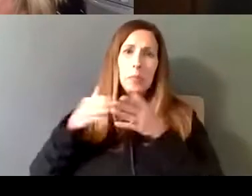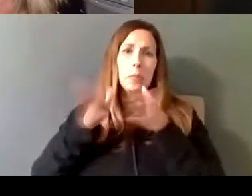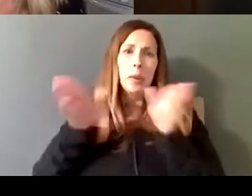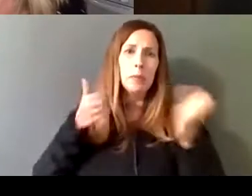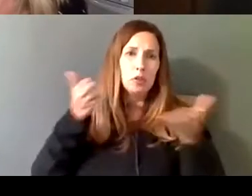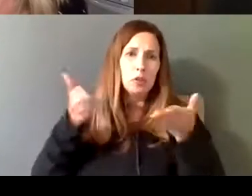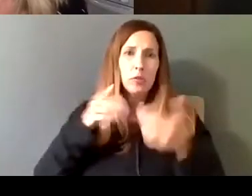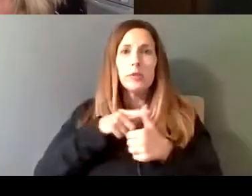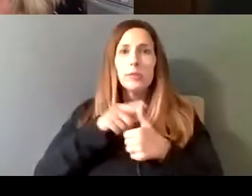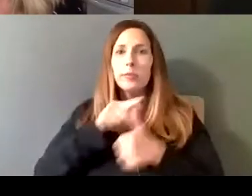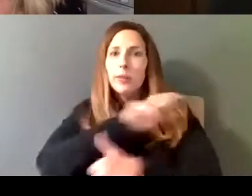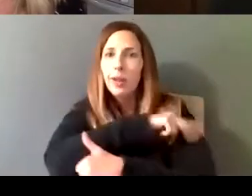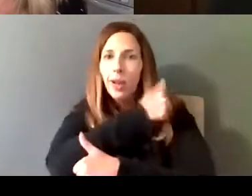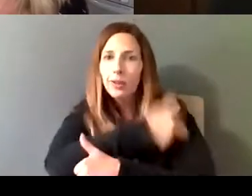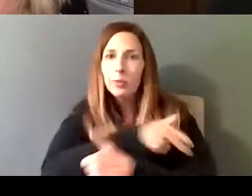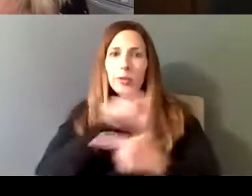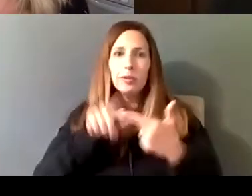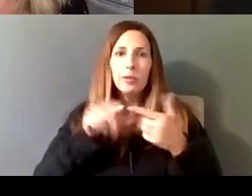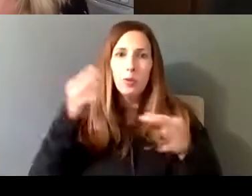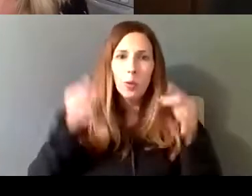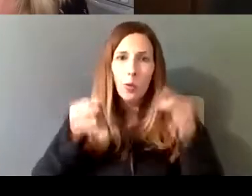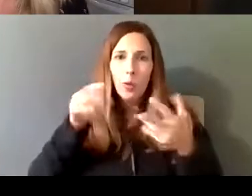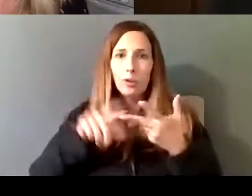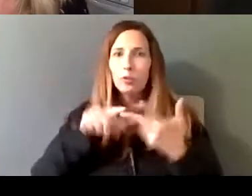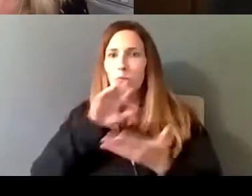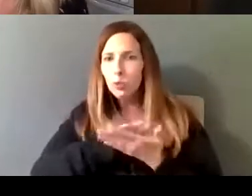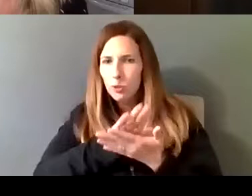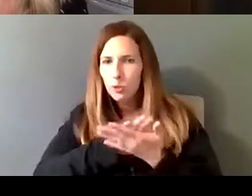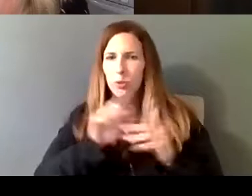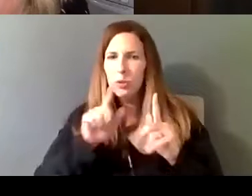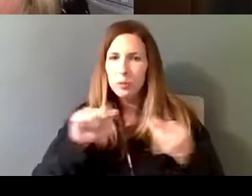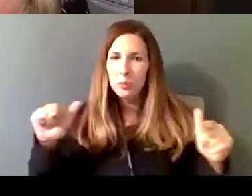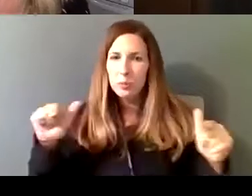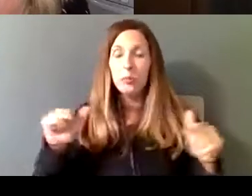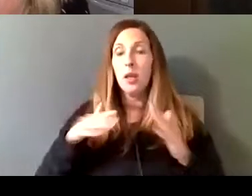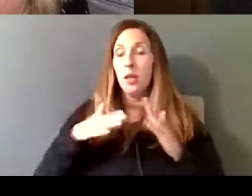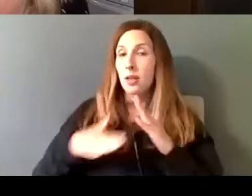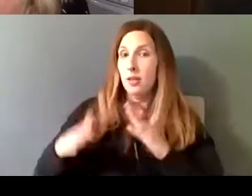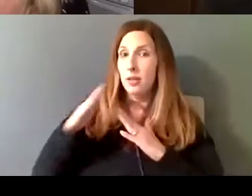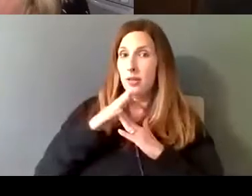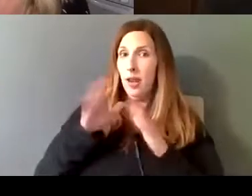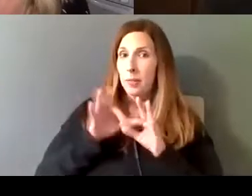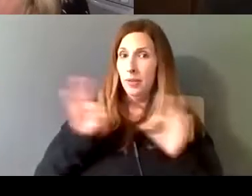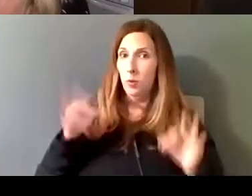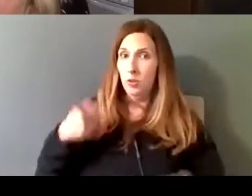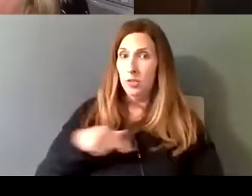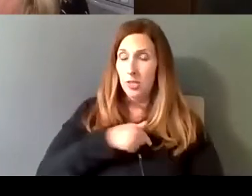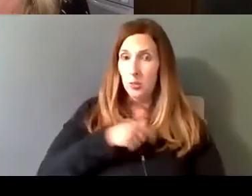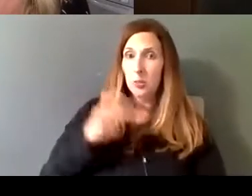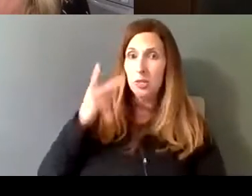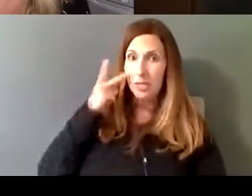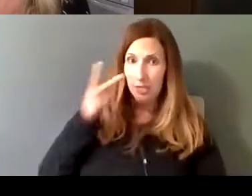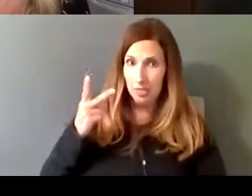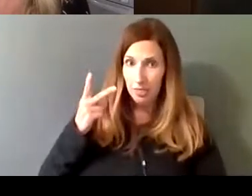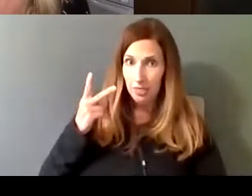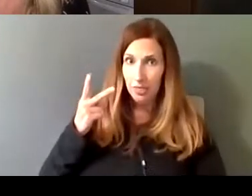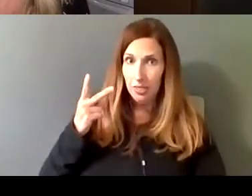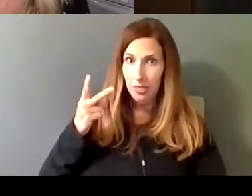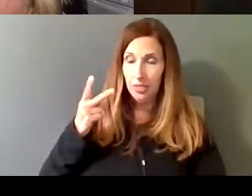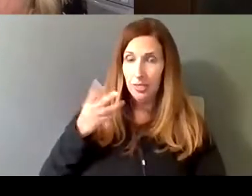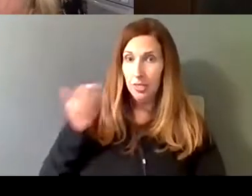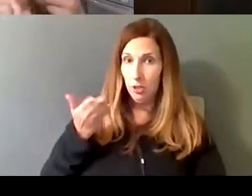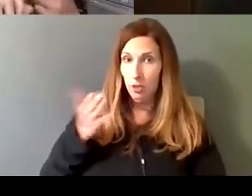like hospitals, court systems, schools, etc. The top languages in which Luna tends to provide services here in